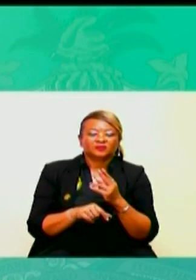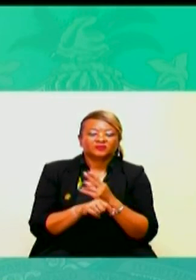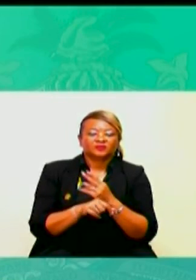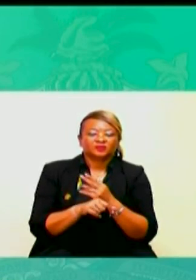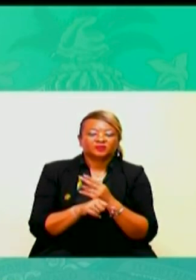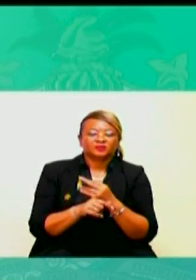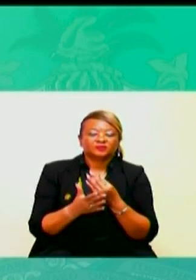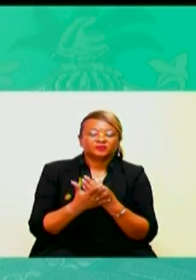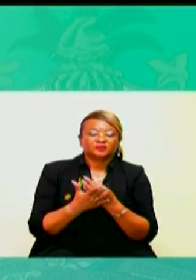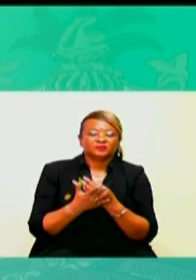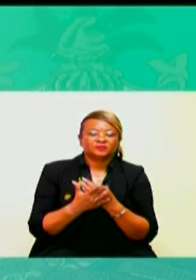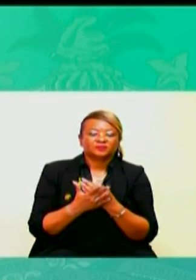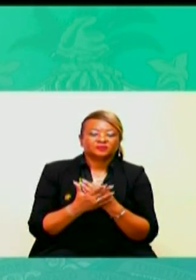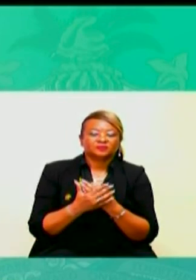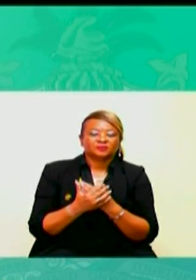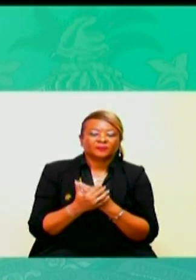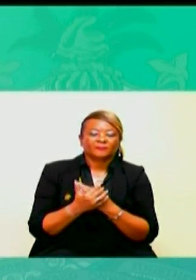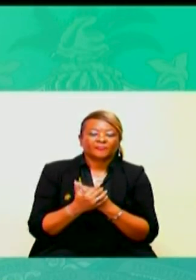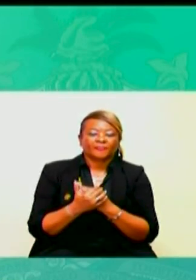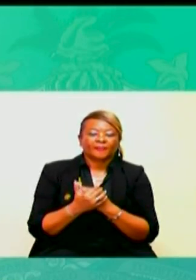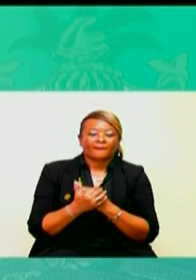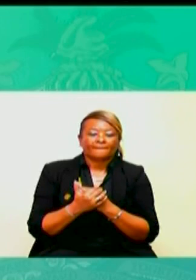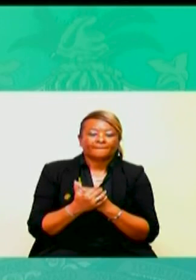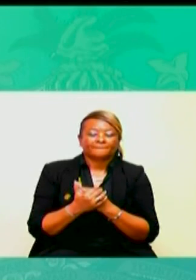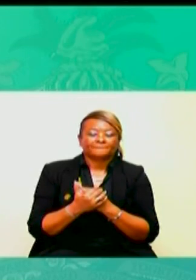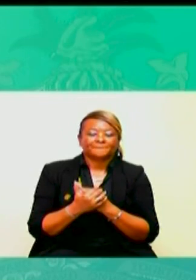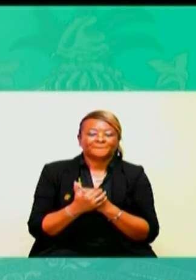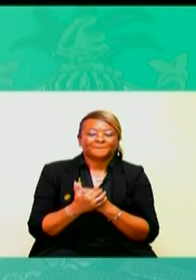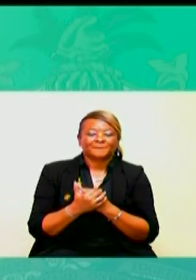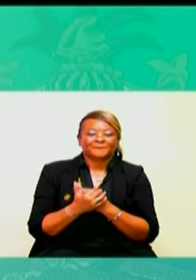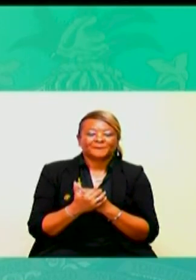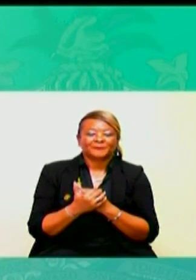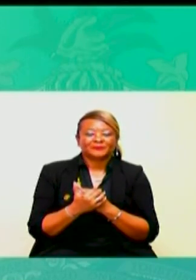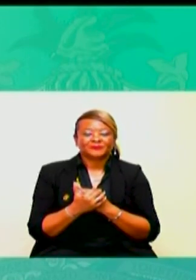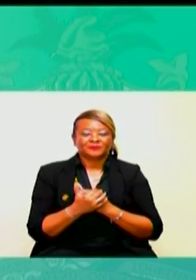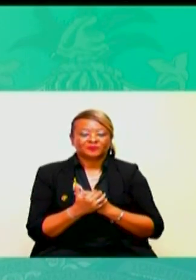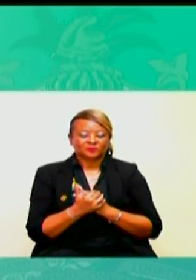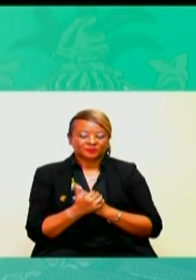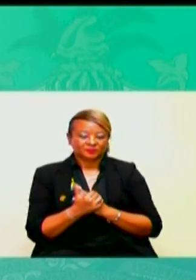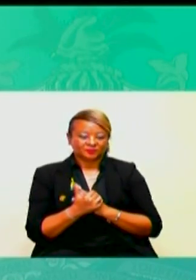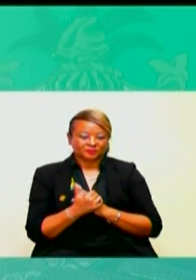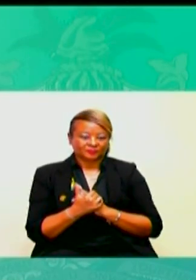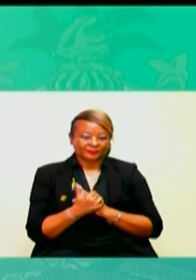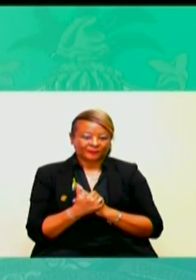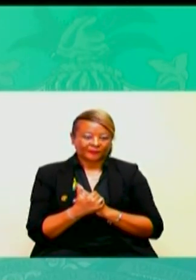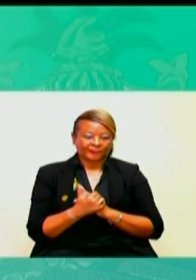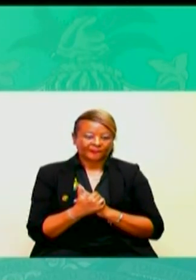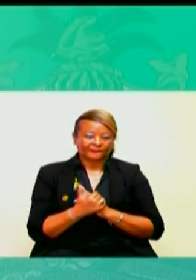for that. Stay focused. Yes, sir. I have to get the office up and running for my people. Now.